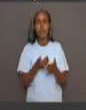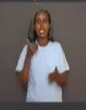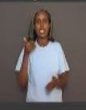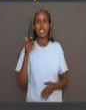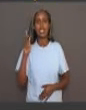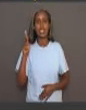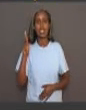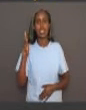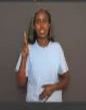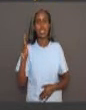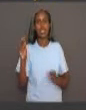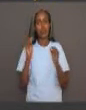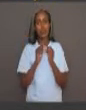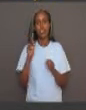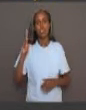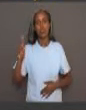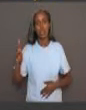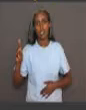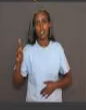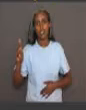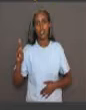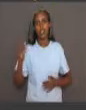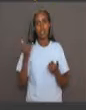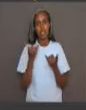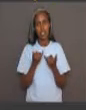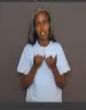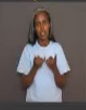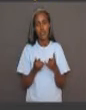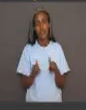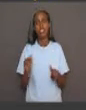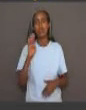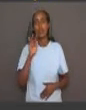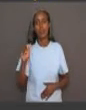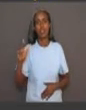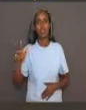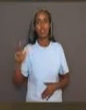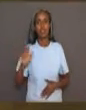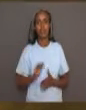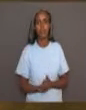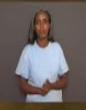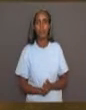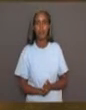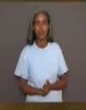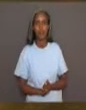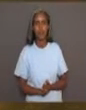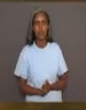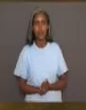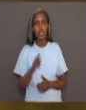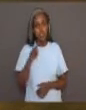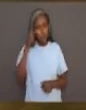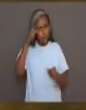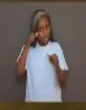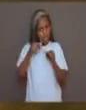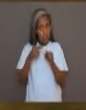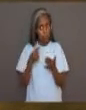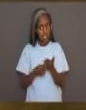minus k plus 1 is divisible by 3. Do you